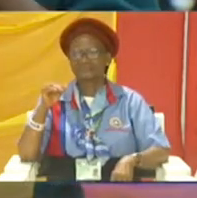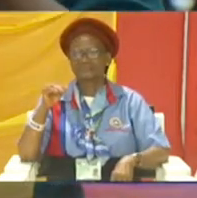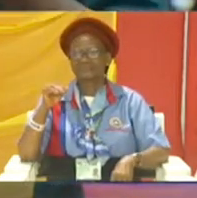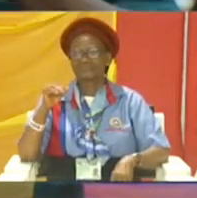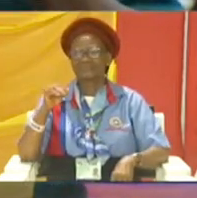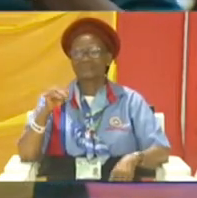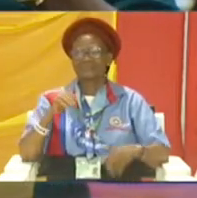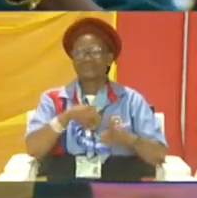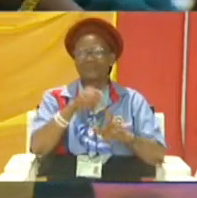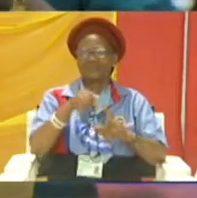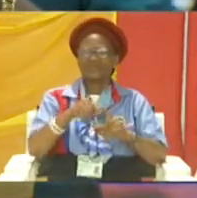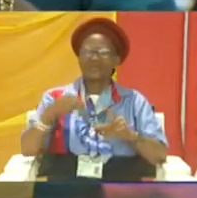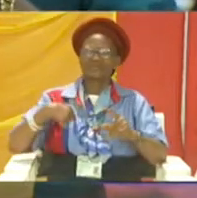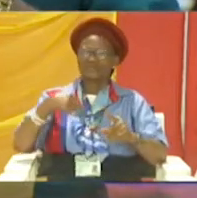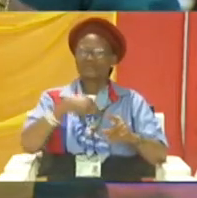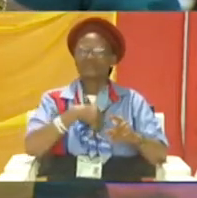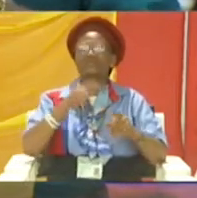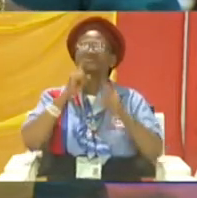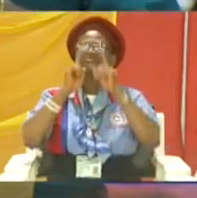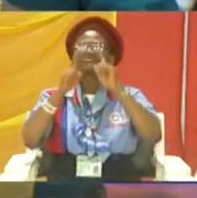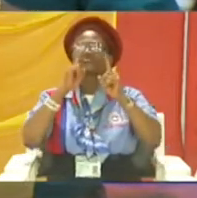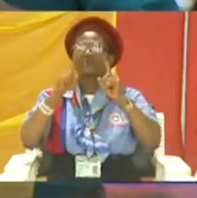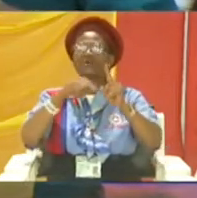when we talk about body,